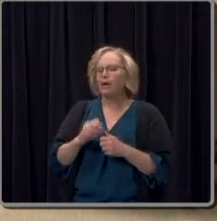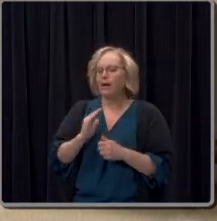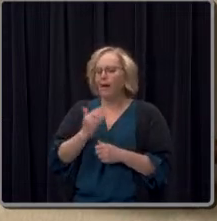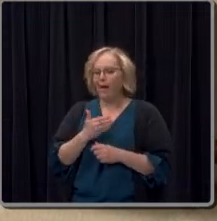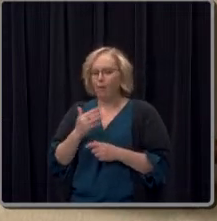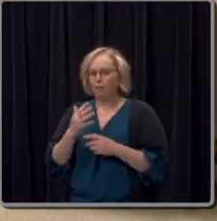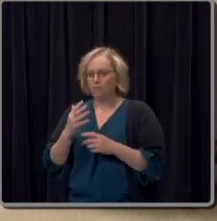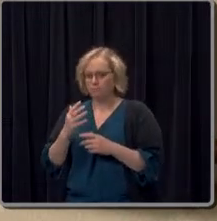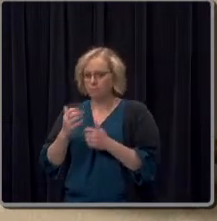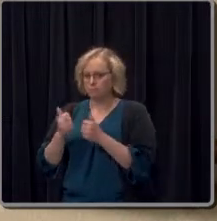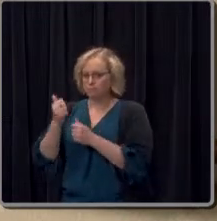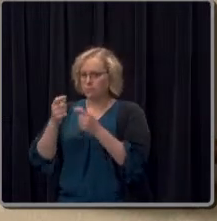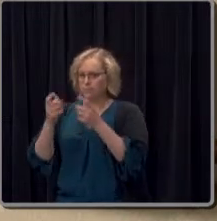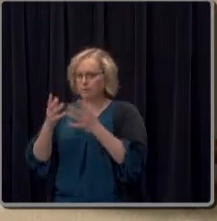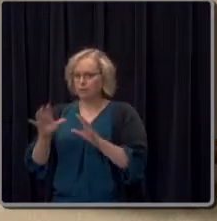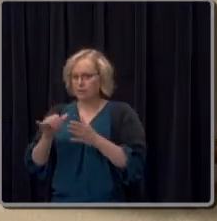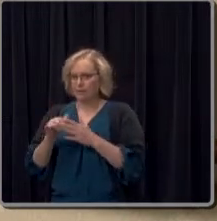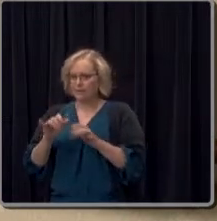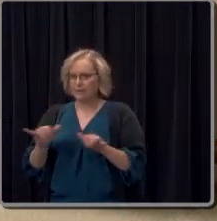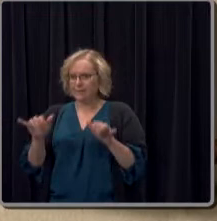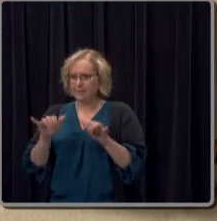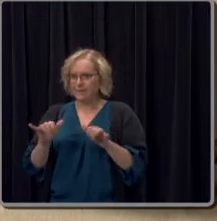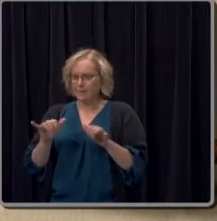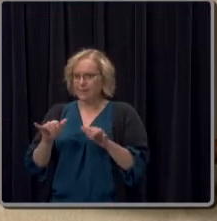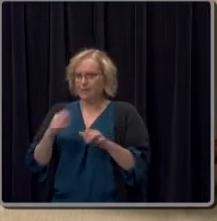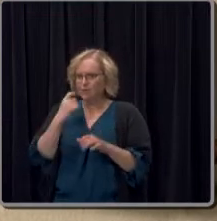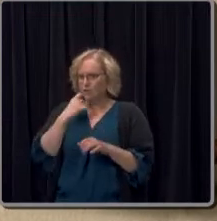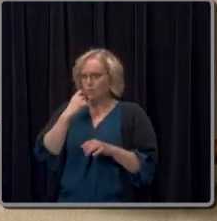thing recently in Topeka.